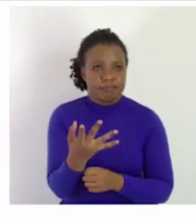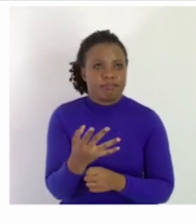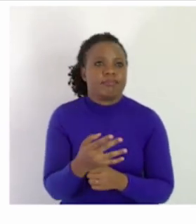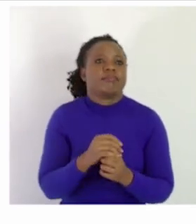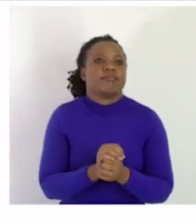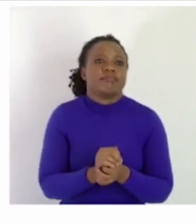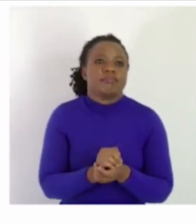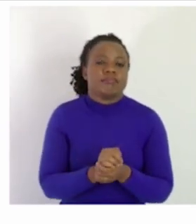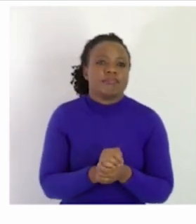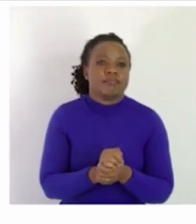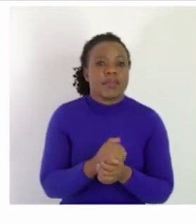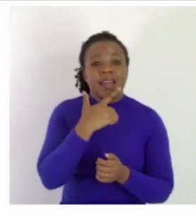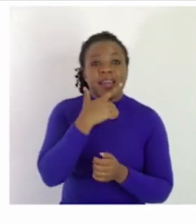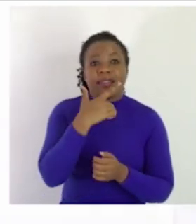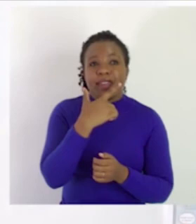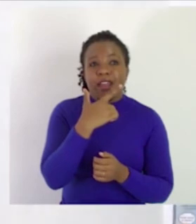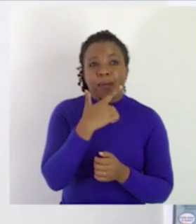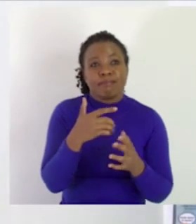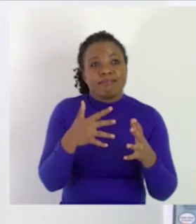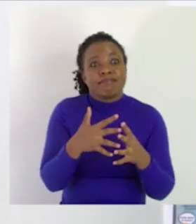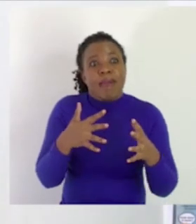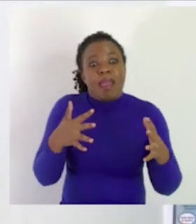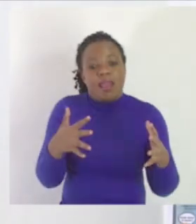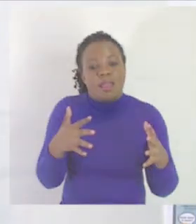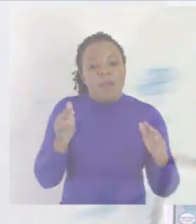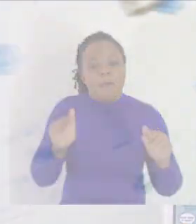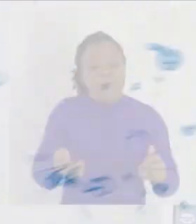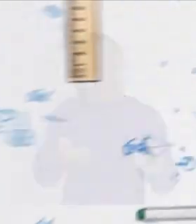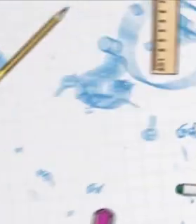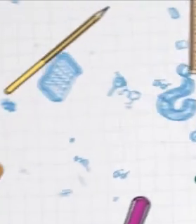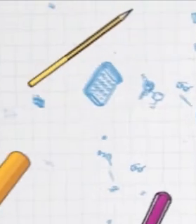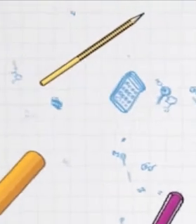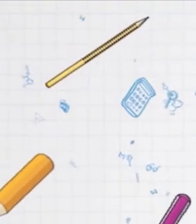song. Thank you very much, boys and girls.